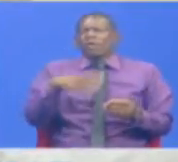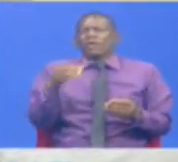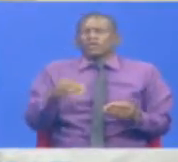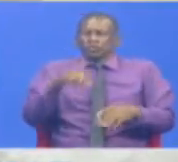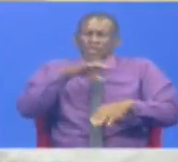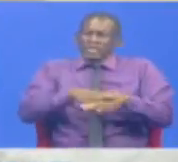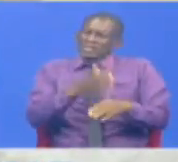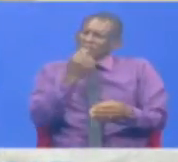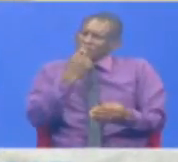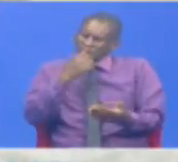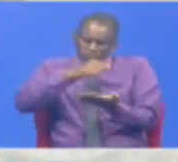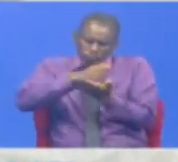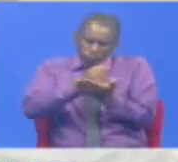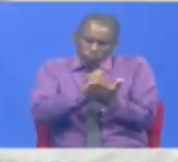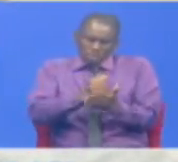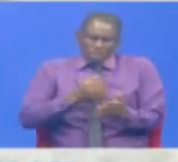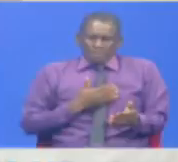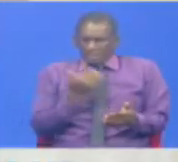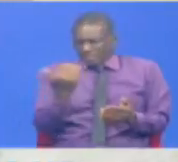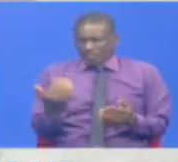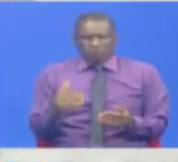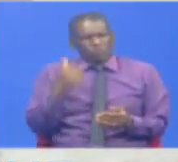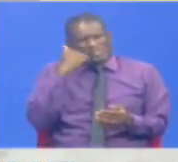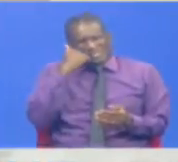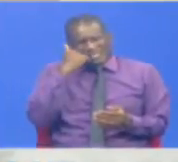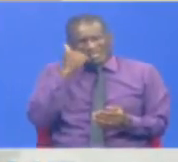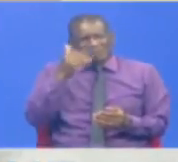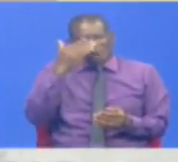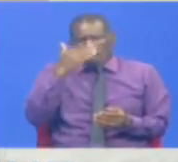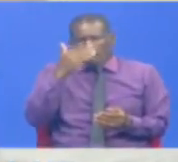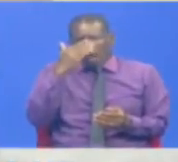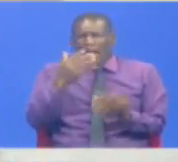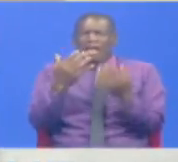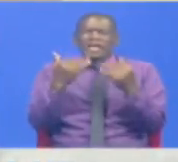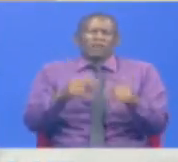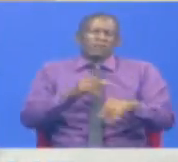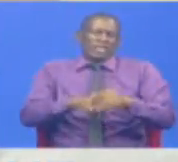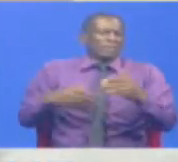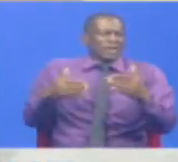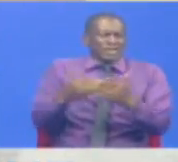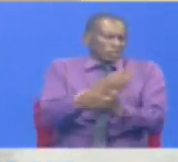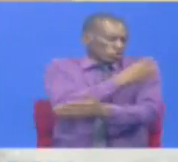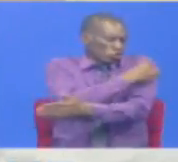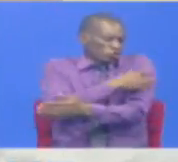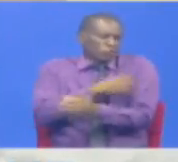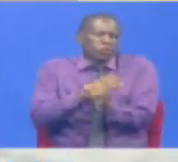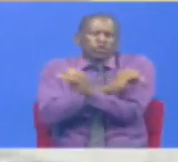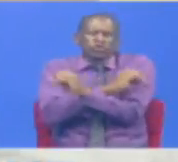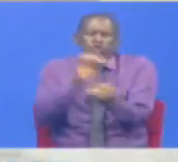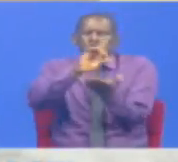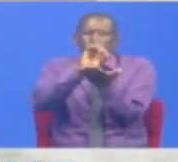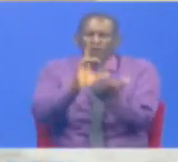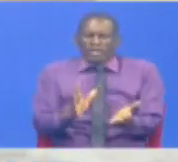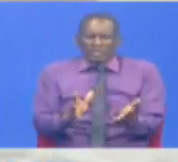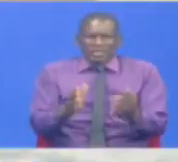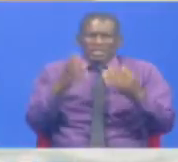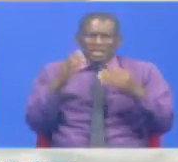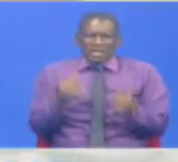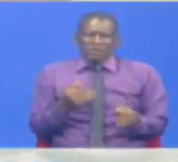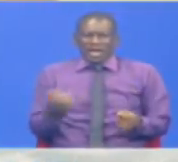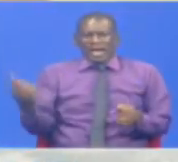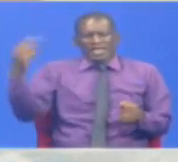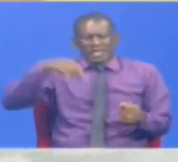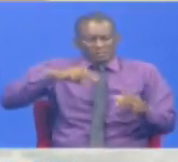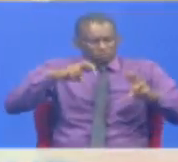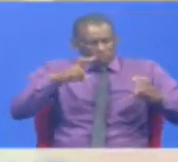Kwa sababu mtoto wangu alikuwa anakonjeka, hako na homa. Sasa kufika hospitali nikaona hakuna madaktari, ikabidi nikuje nitafute